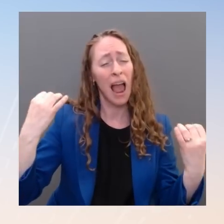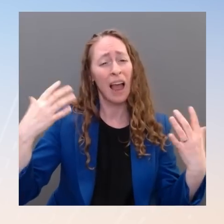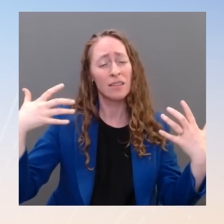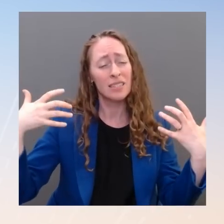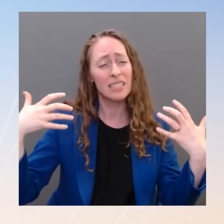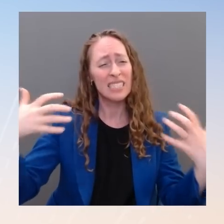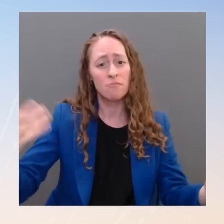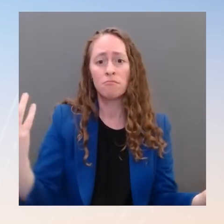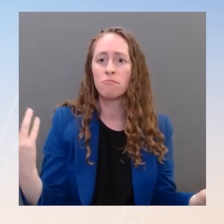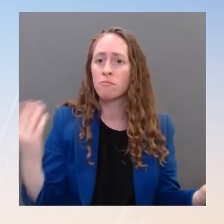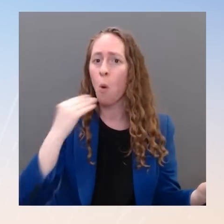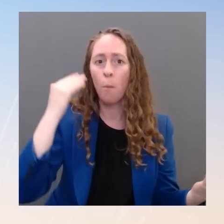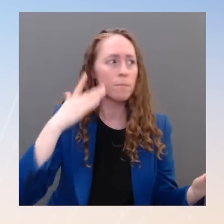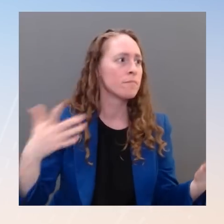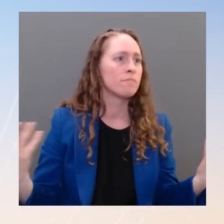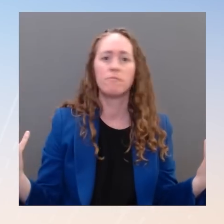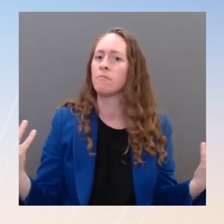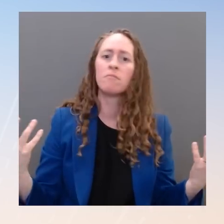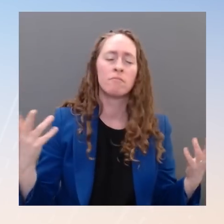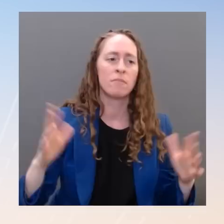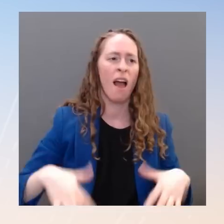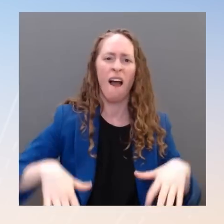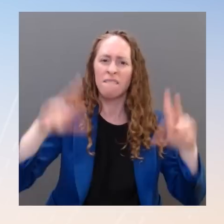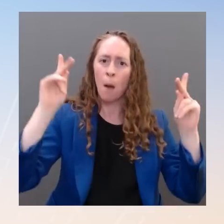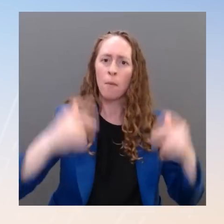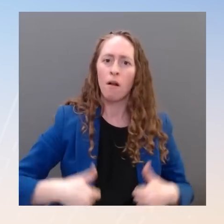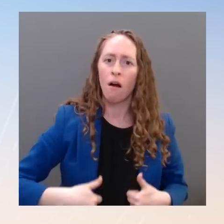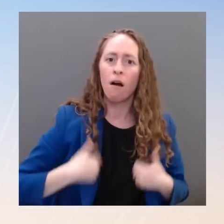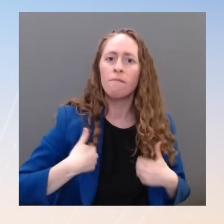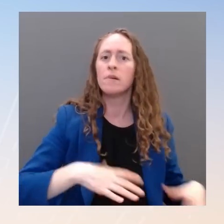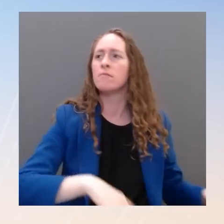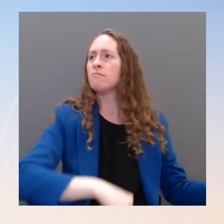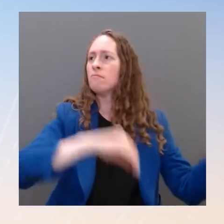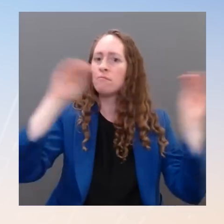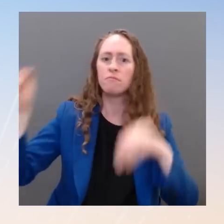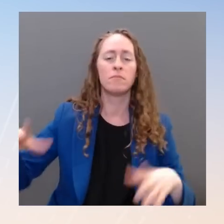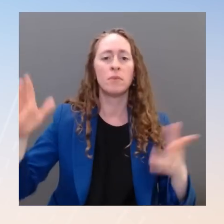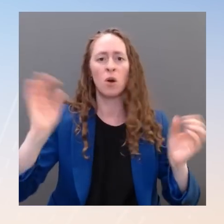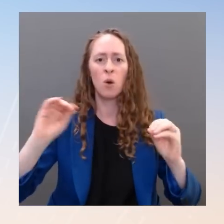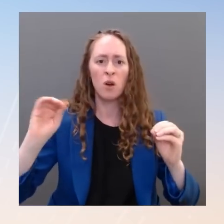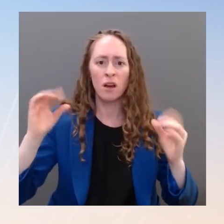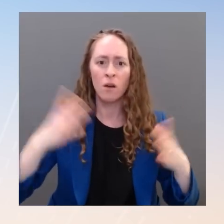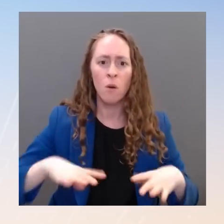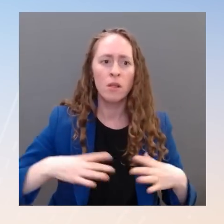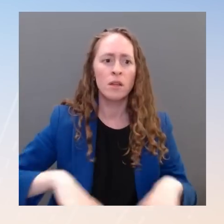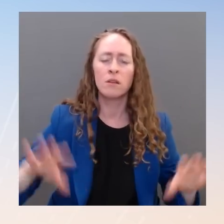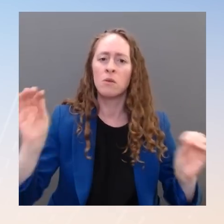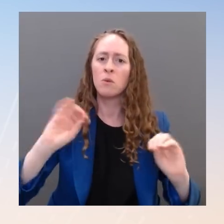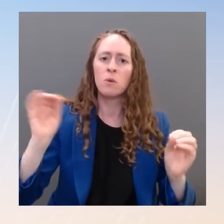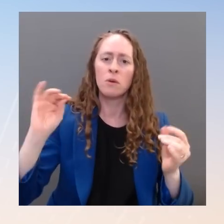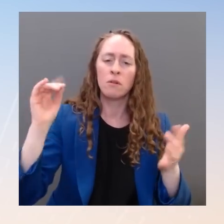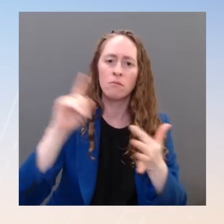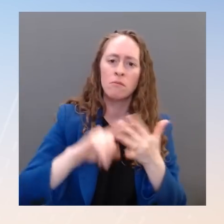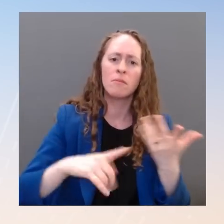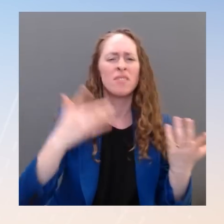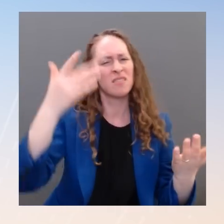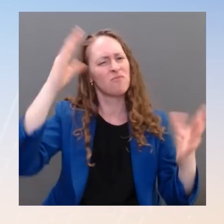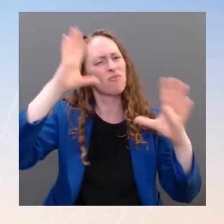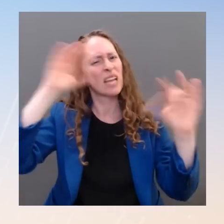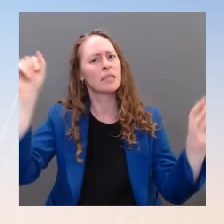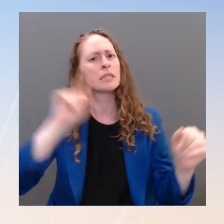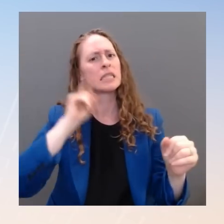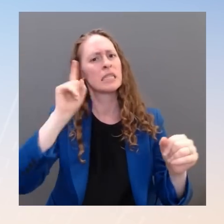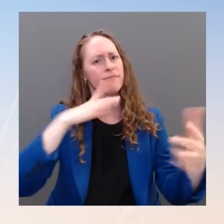of this war. And there are a range of economic needs that President Zelensky has spoken about himself, about that will be needed over the coming months.